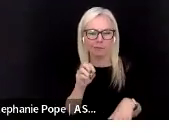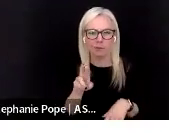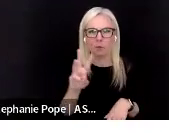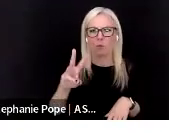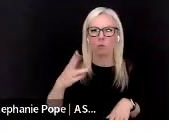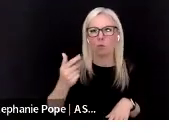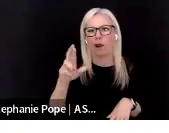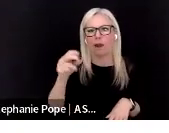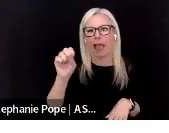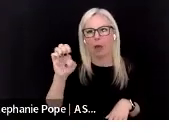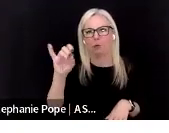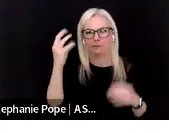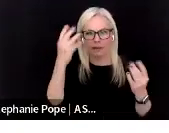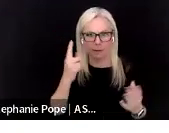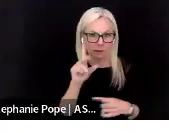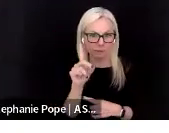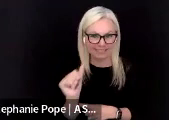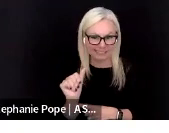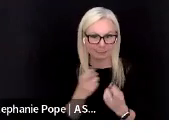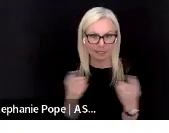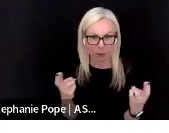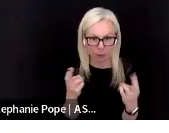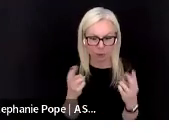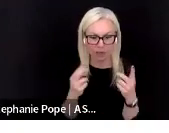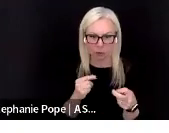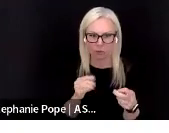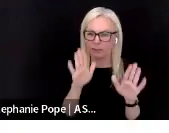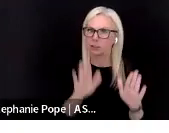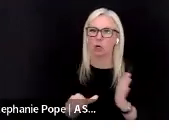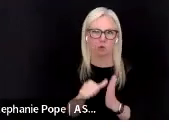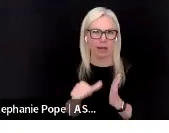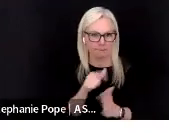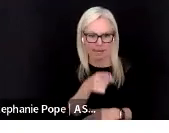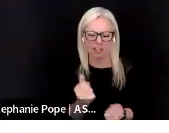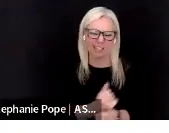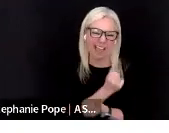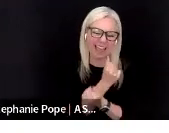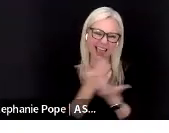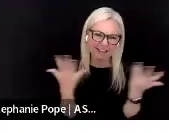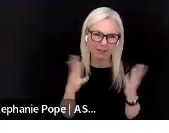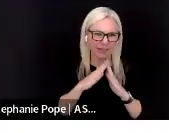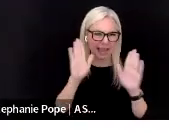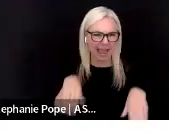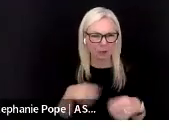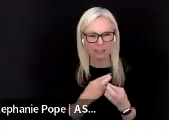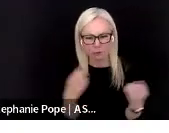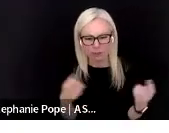warehouse of information about disability resources. This is a great page on our website that has everything from housing resources to